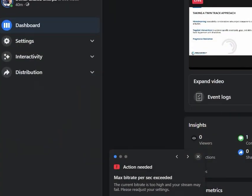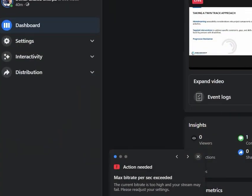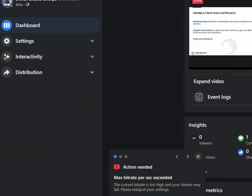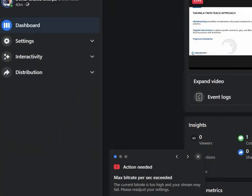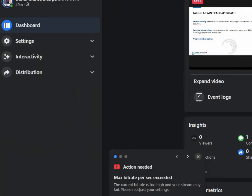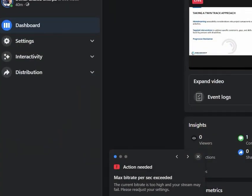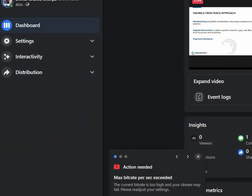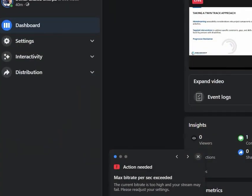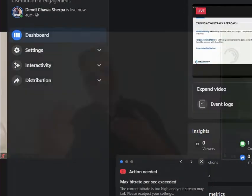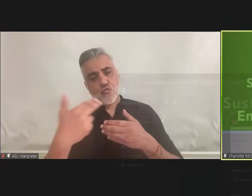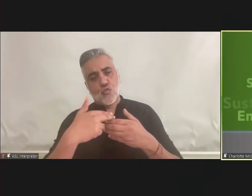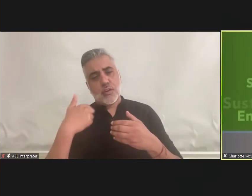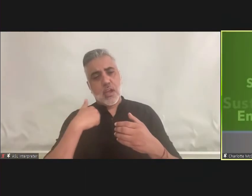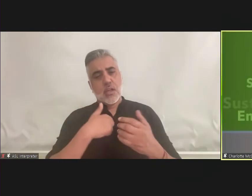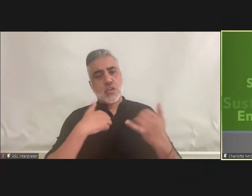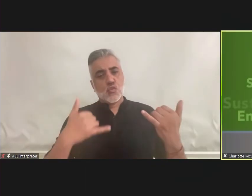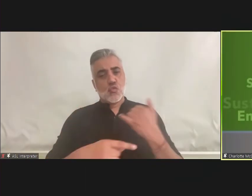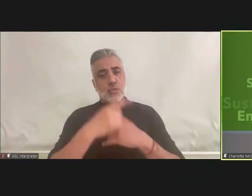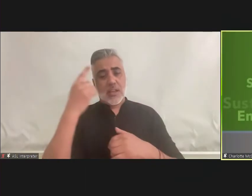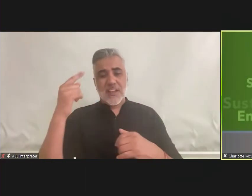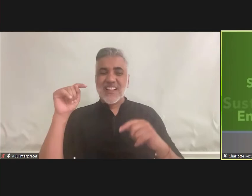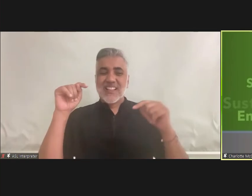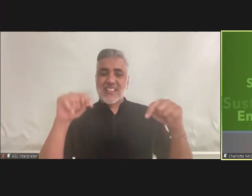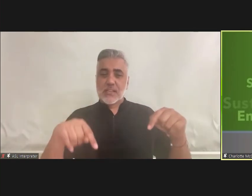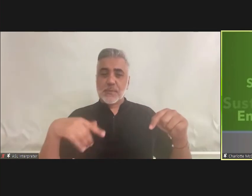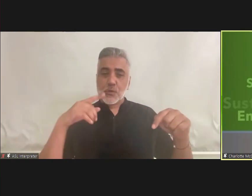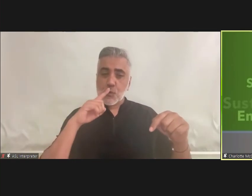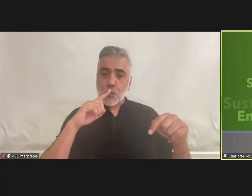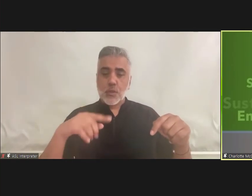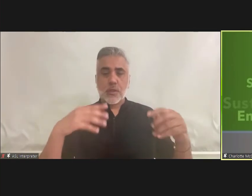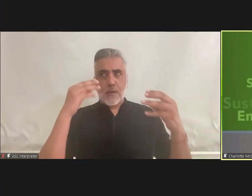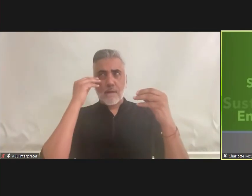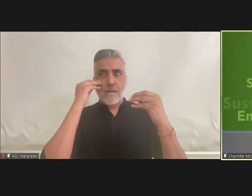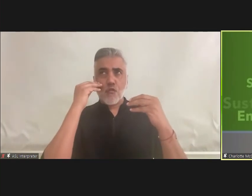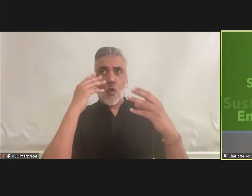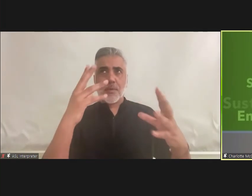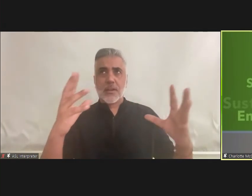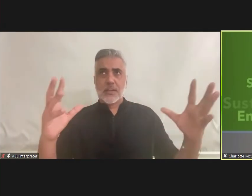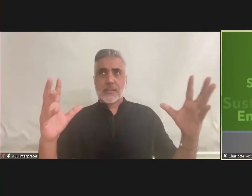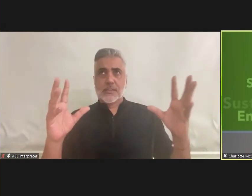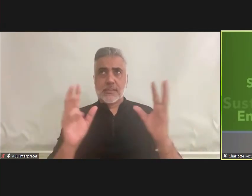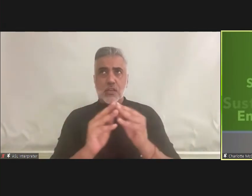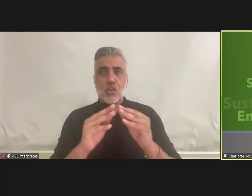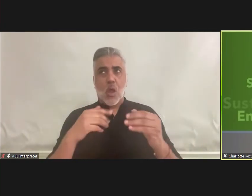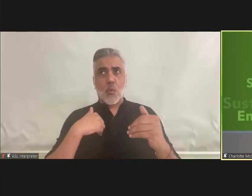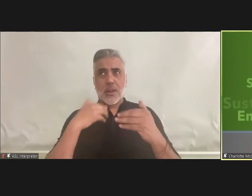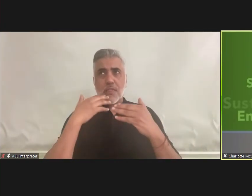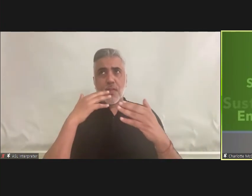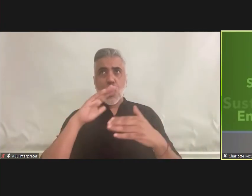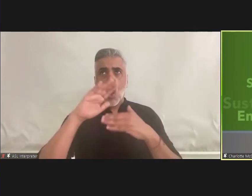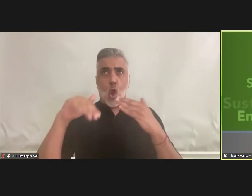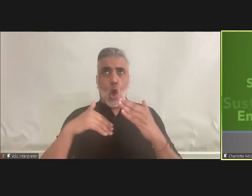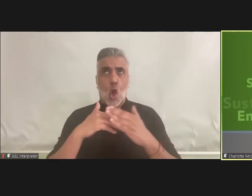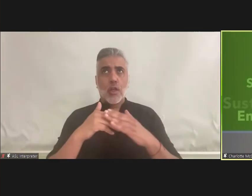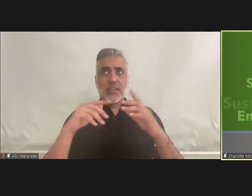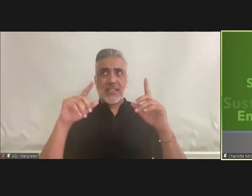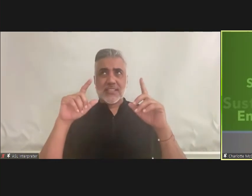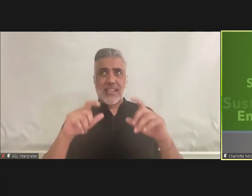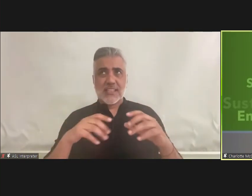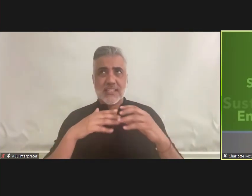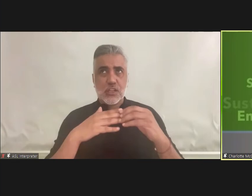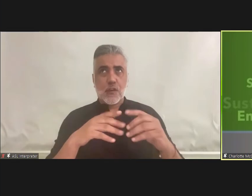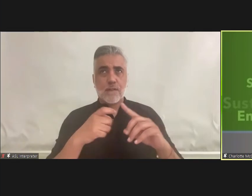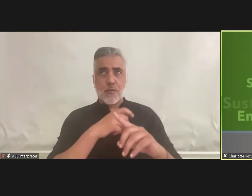everybody for joining us today. This has been truly an informative session. I want to thank all the task team leaders from the bank